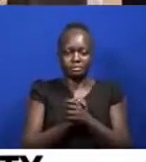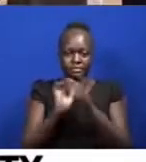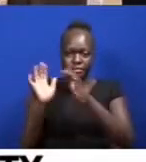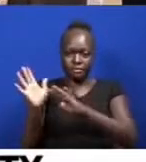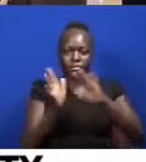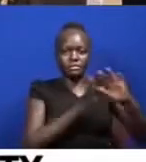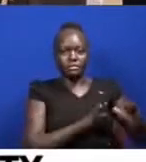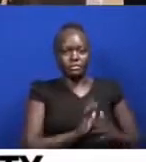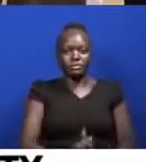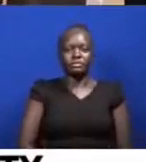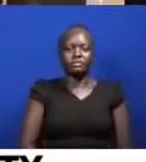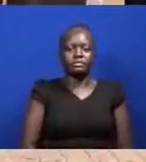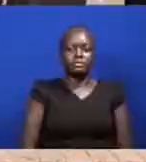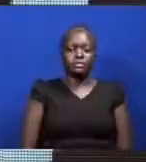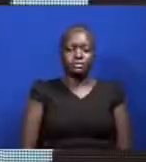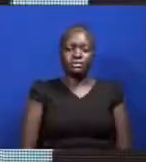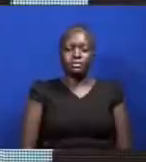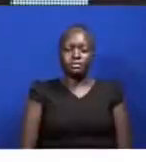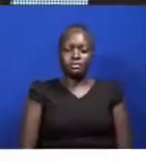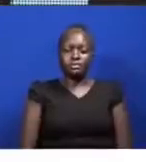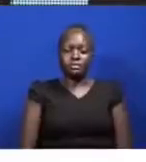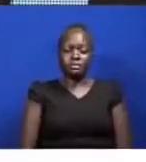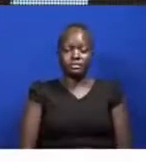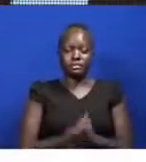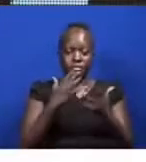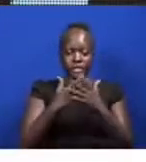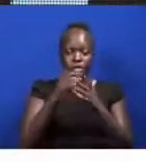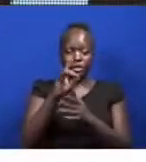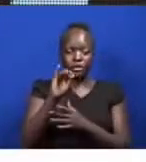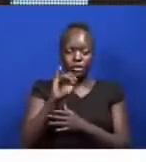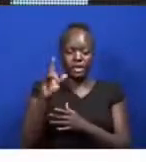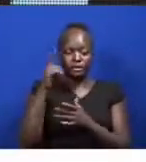Hope TV, Nairobi. Thank you so much, Dolly, for that report.